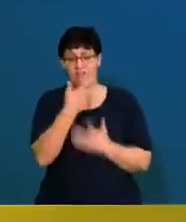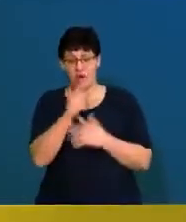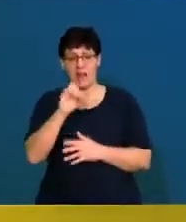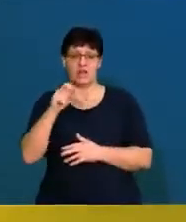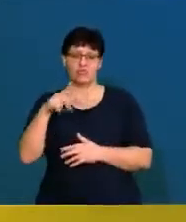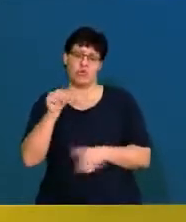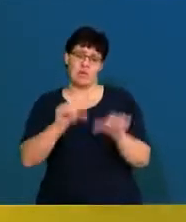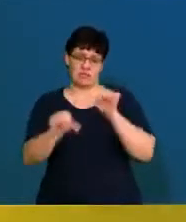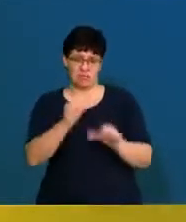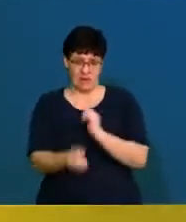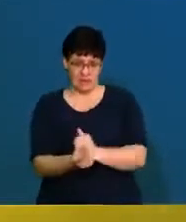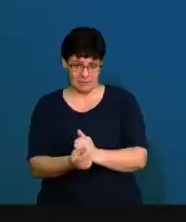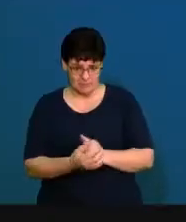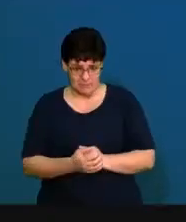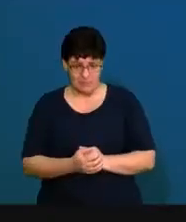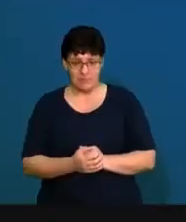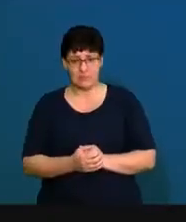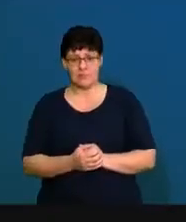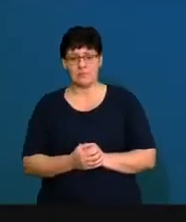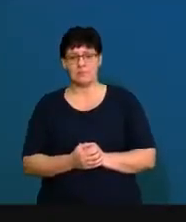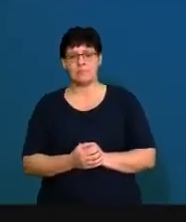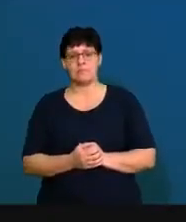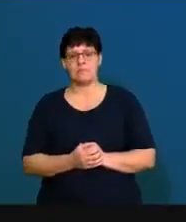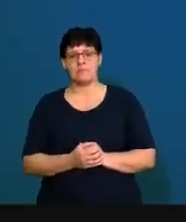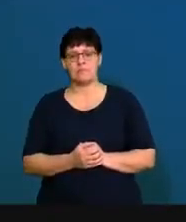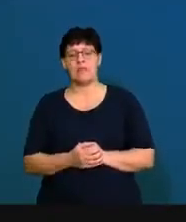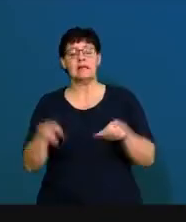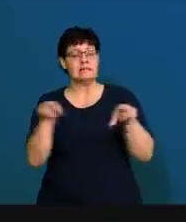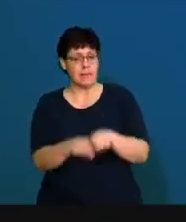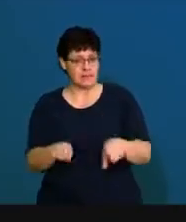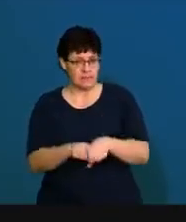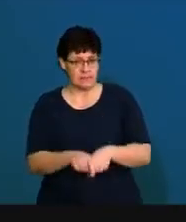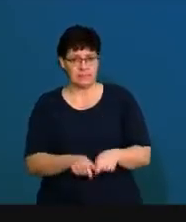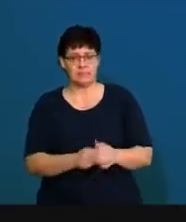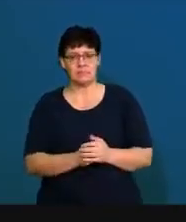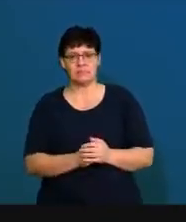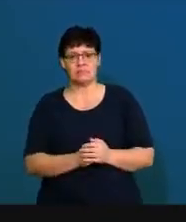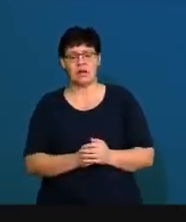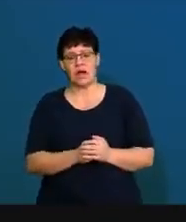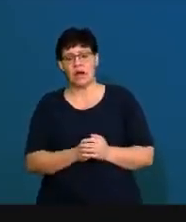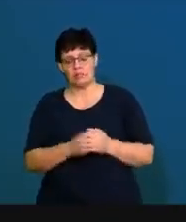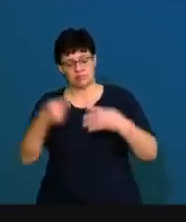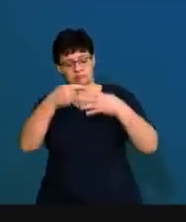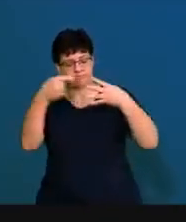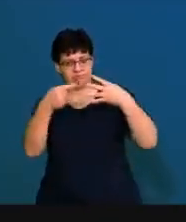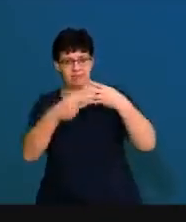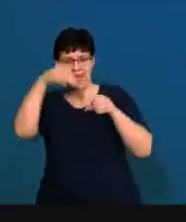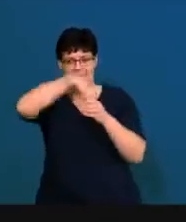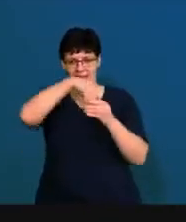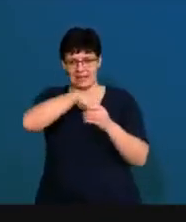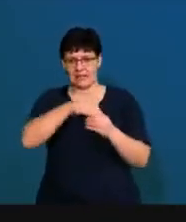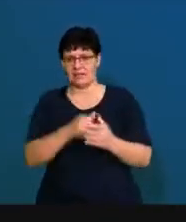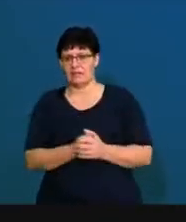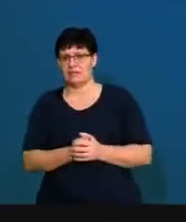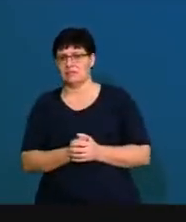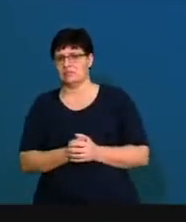as electrochemistry is concerned. Right, okay? Also, the components, which is